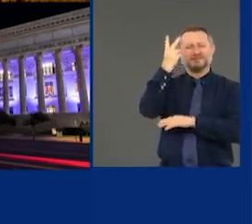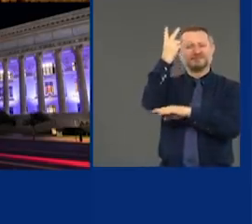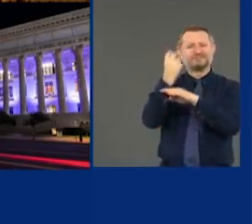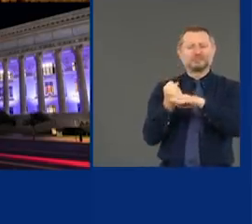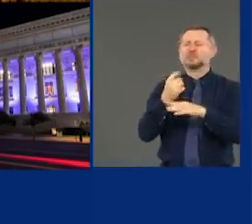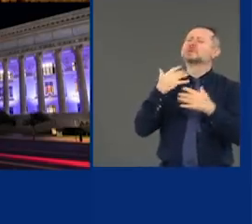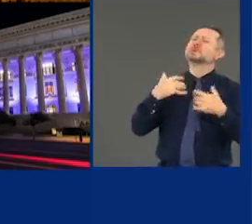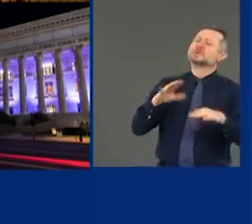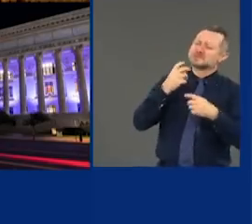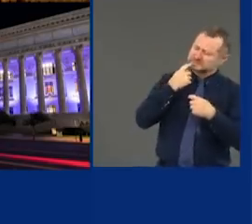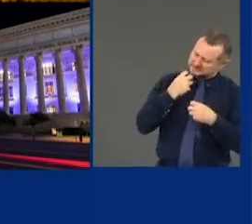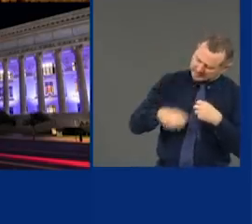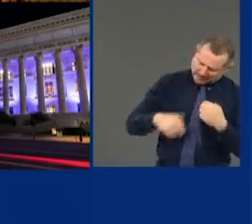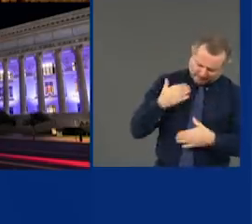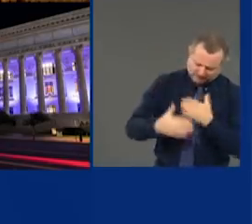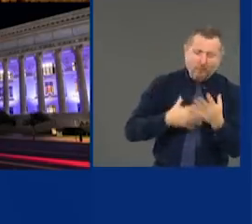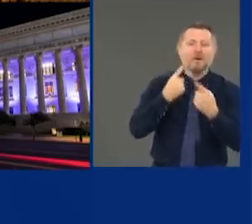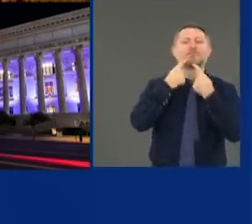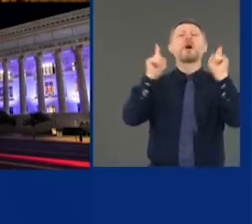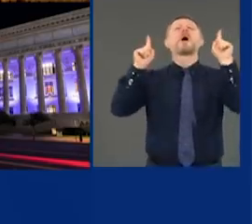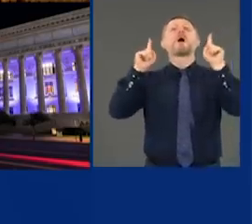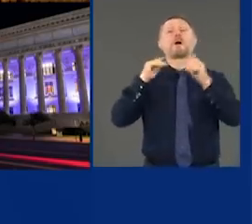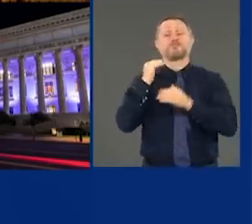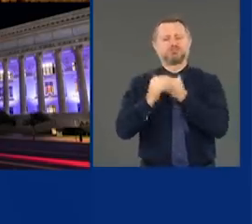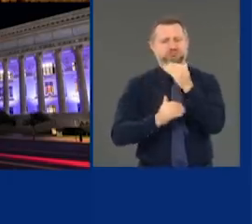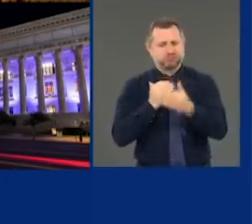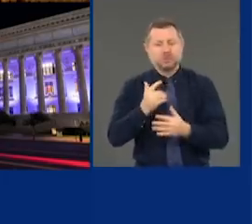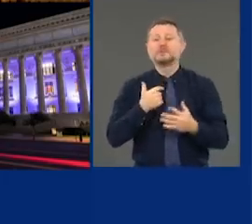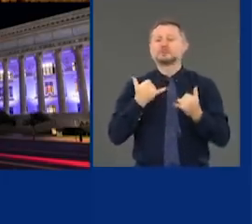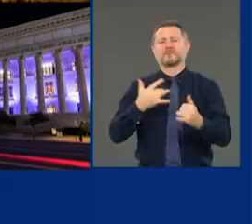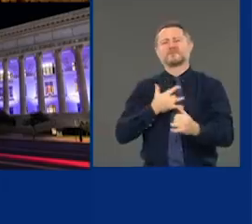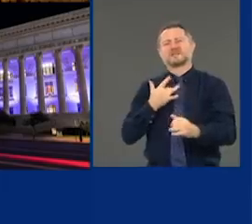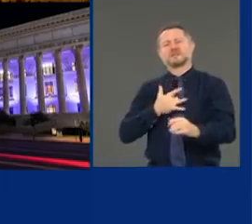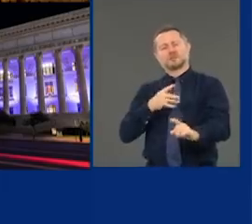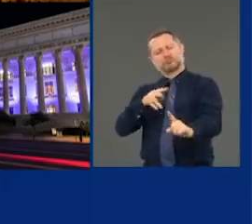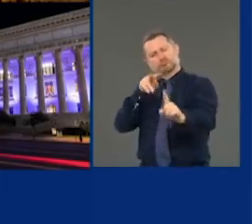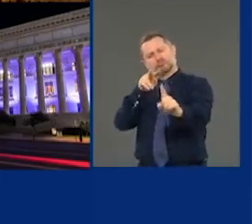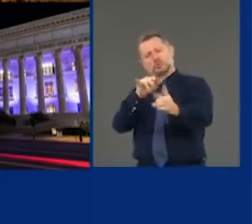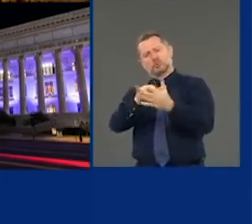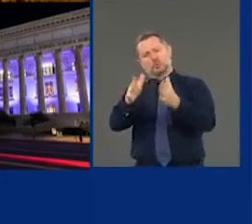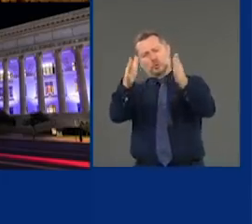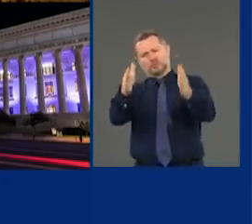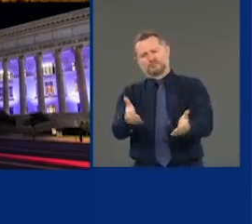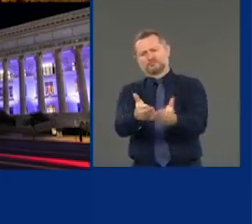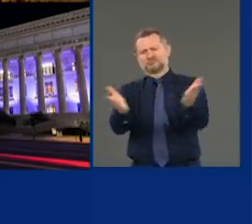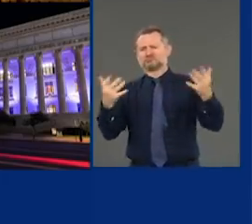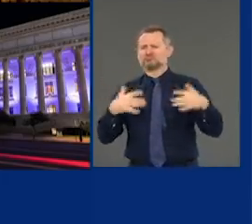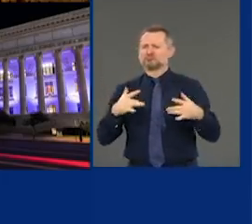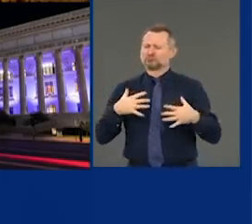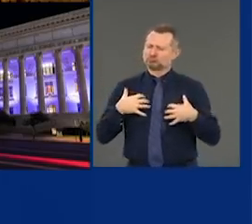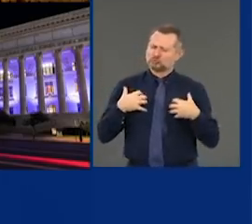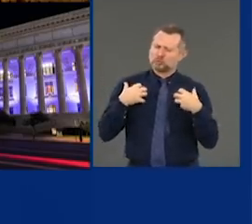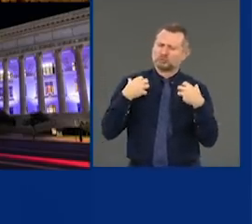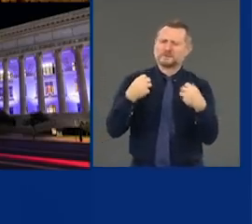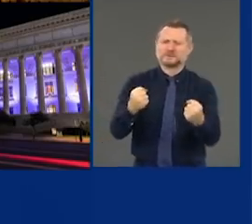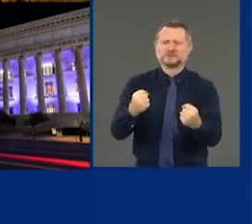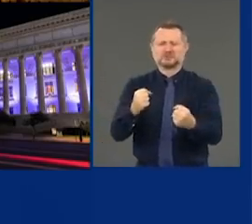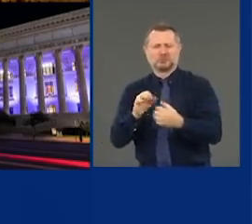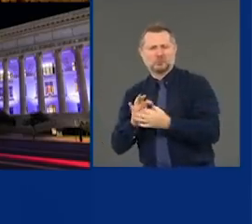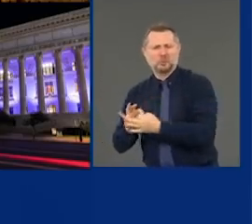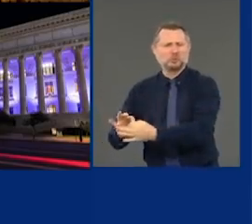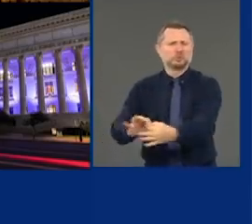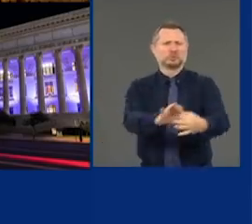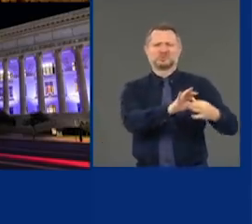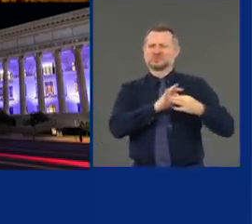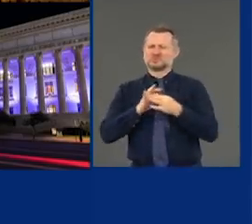ways, New Yorkers, I think, represent courage and unity. And when